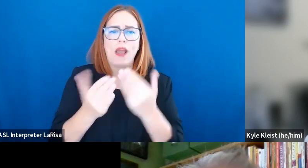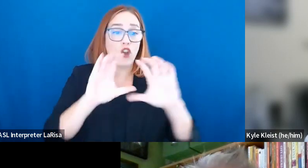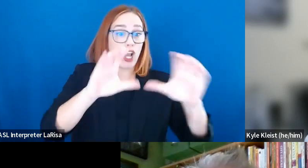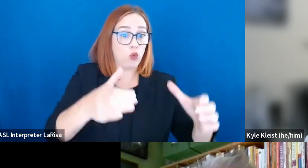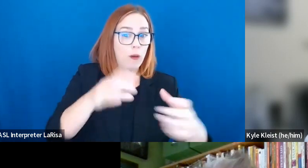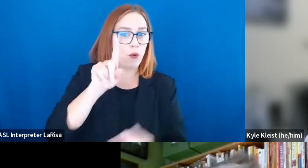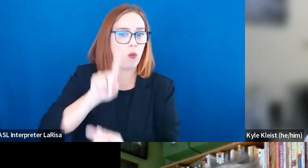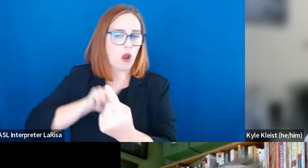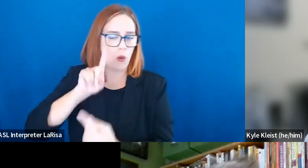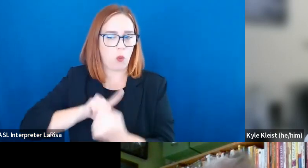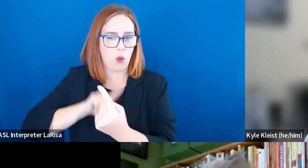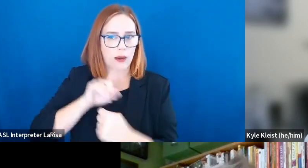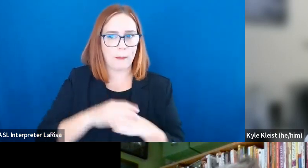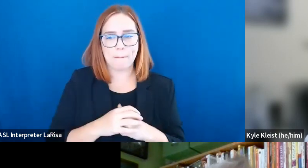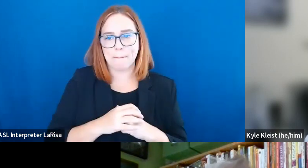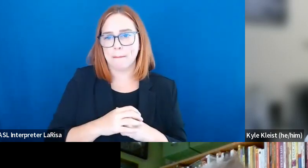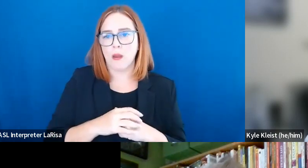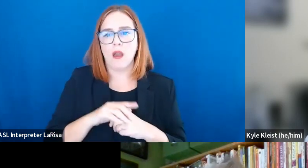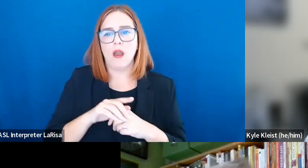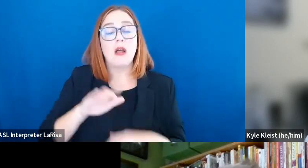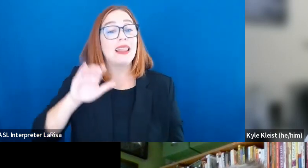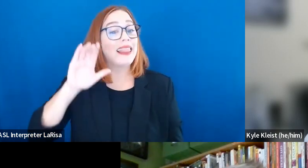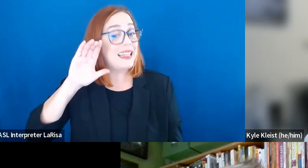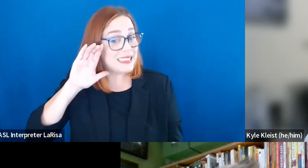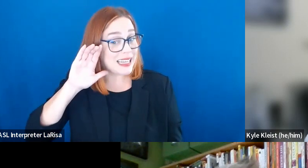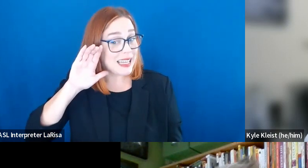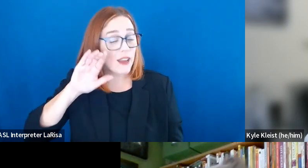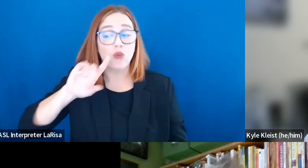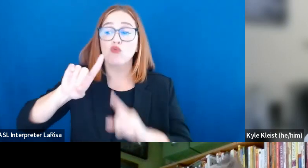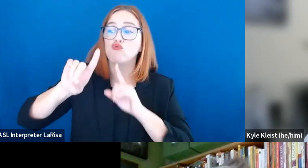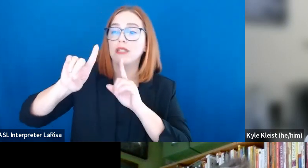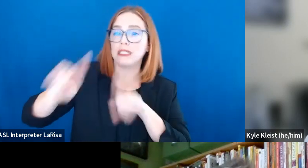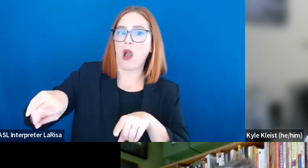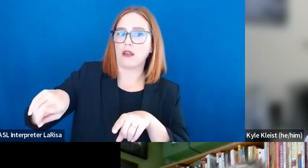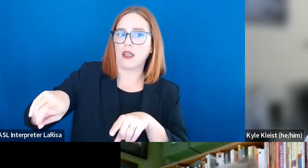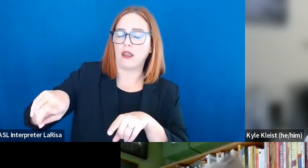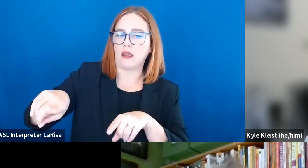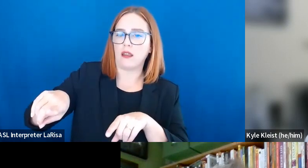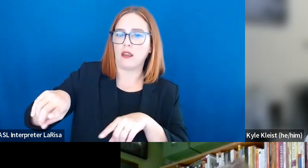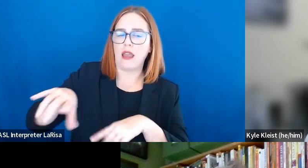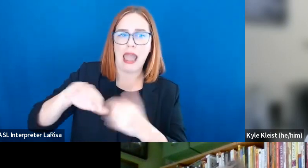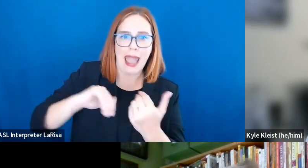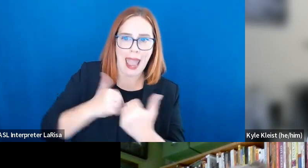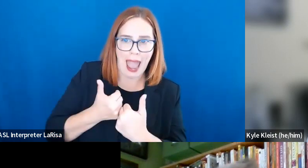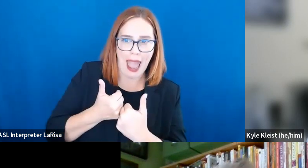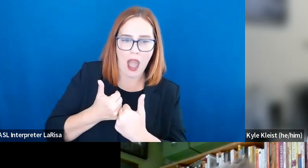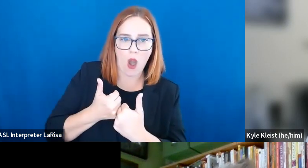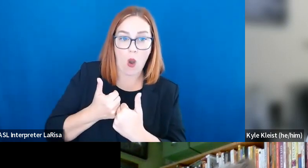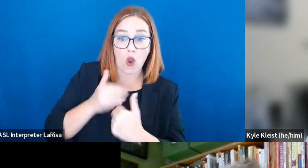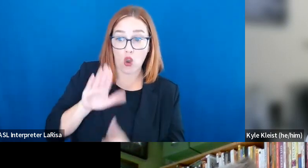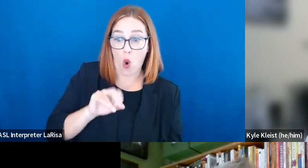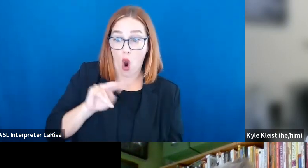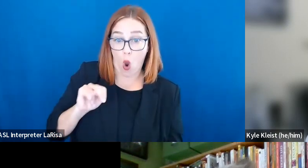those specifics is the listening and responding part, how to deal with putting your own judgment aside, some